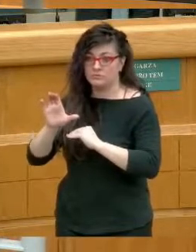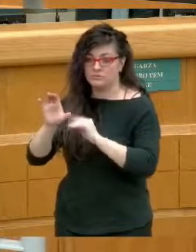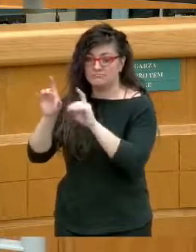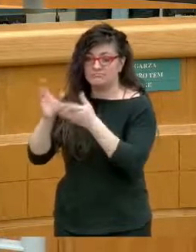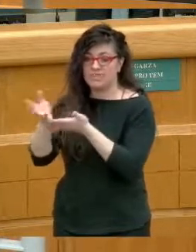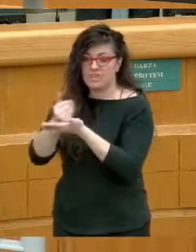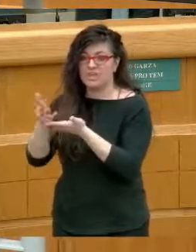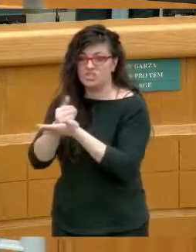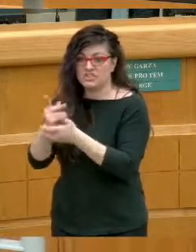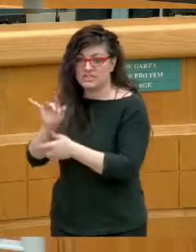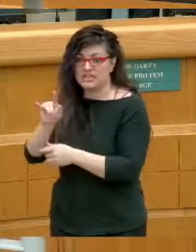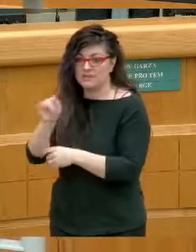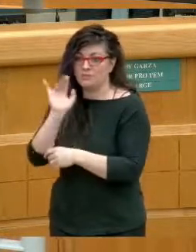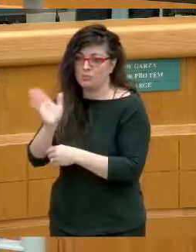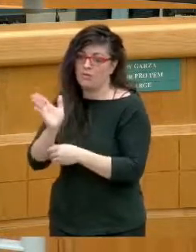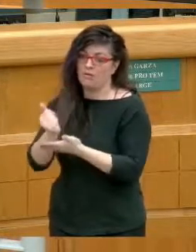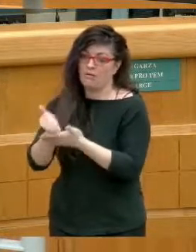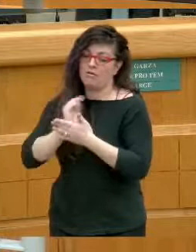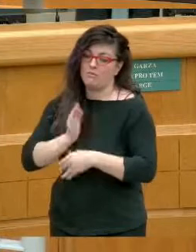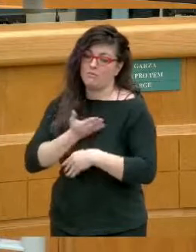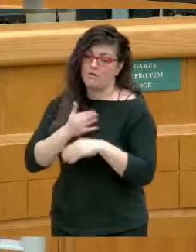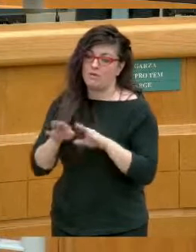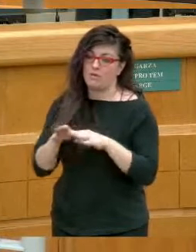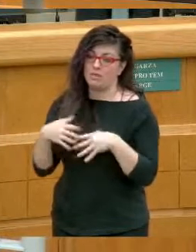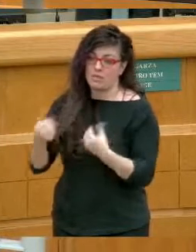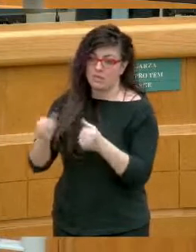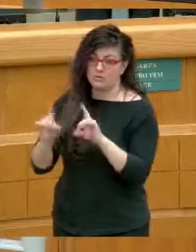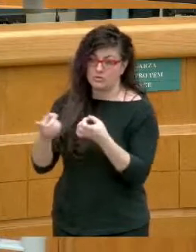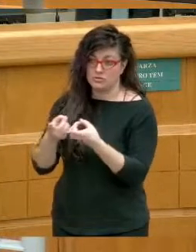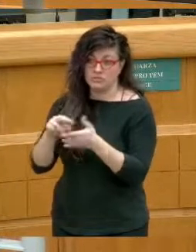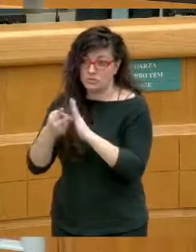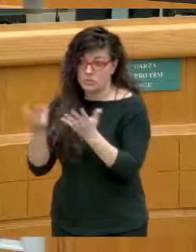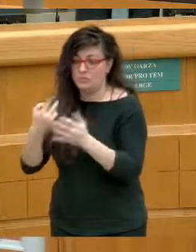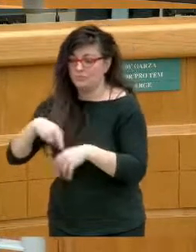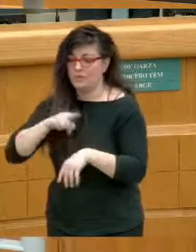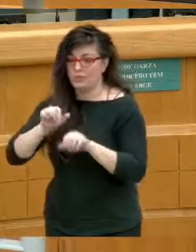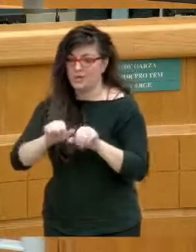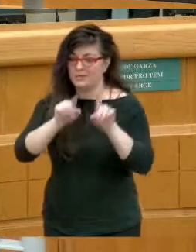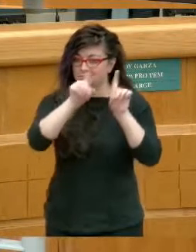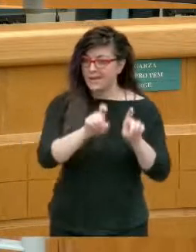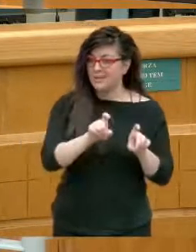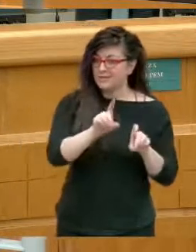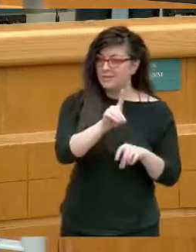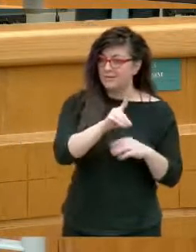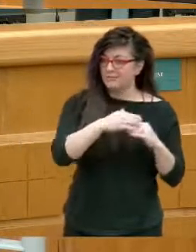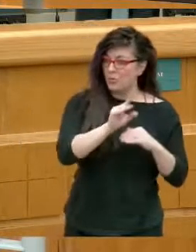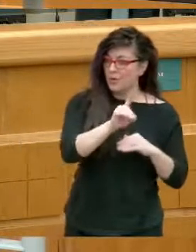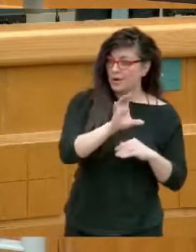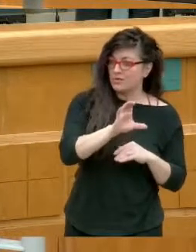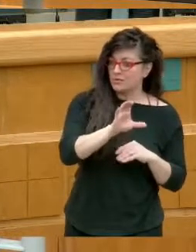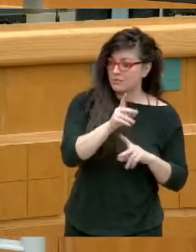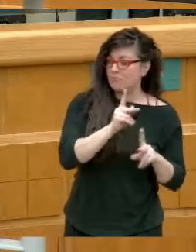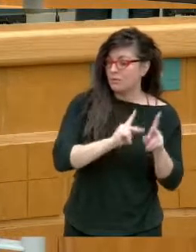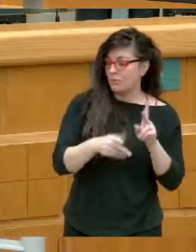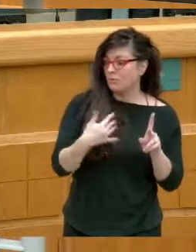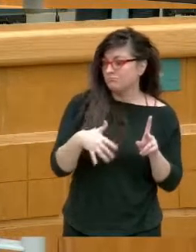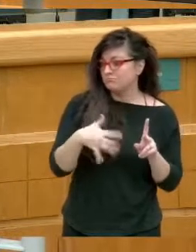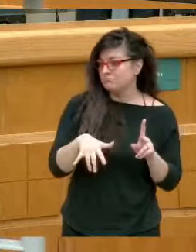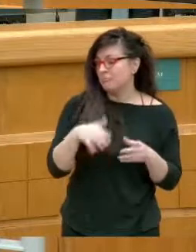is going to help us out a lot. That means we can test over 100 people. Otherwise, we probably wouldn't be able to because of our supply shortage.